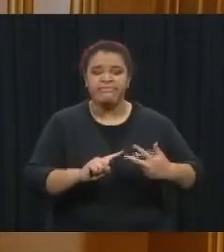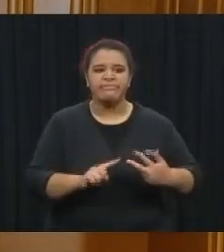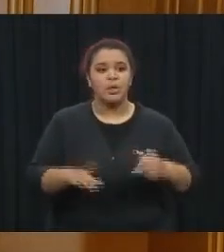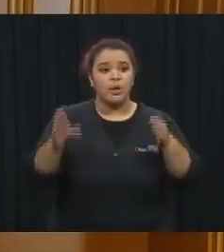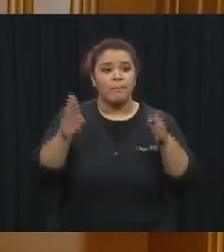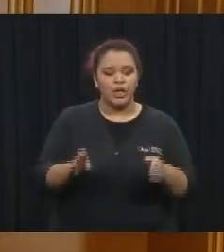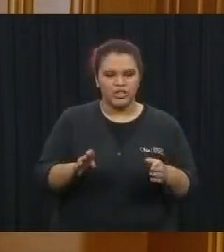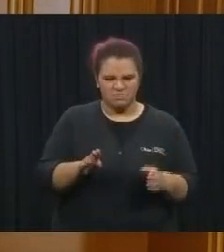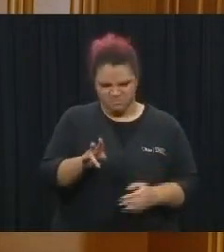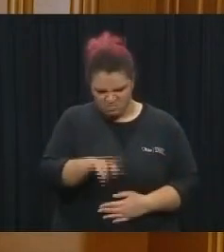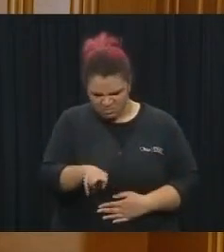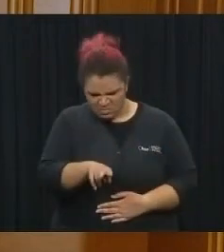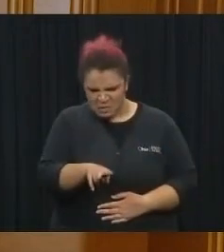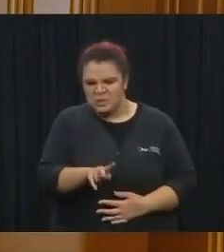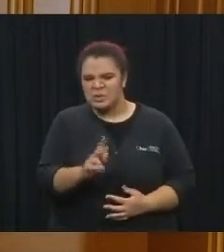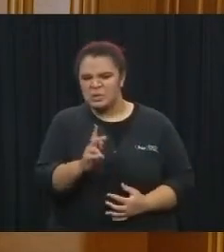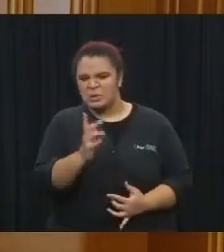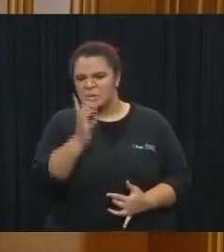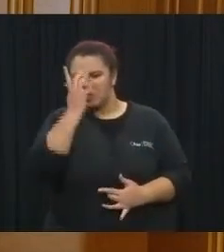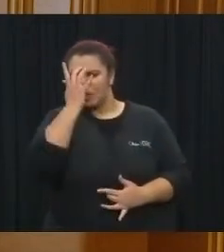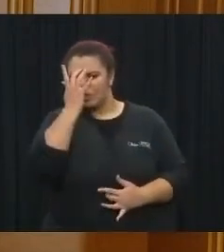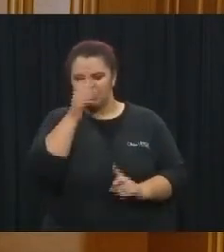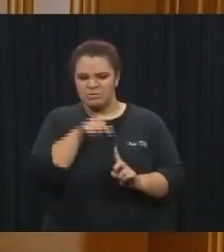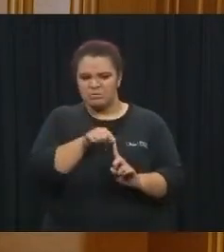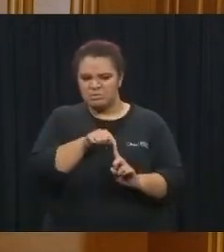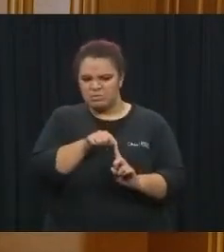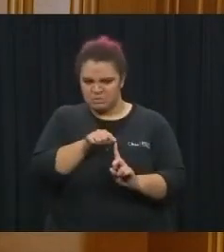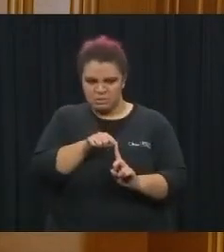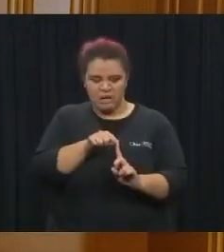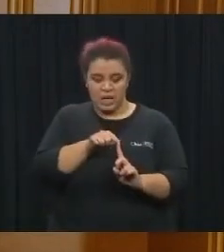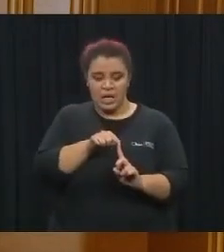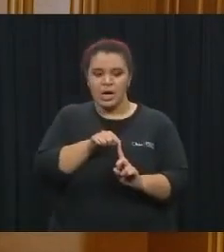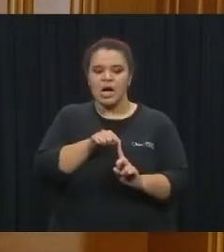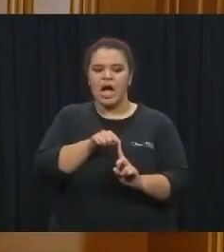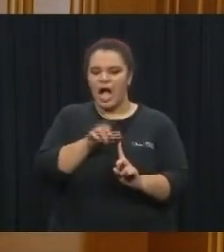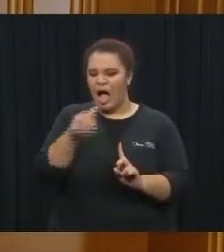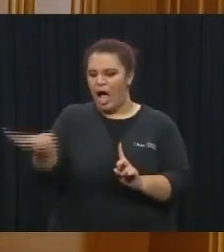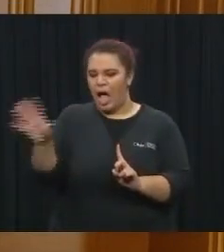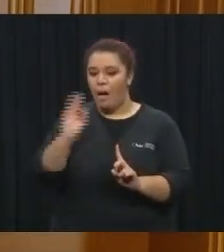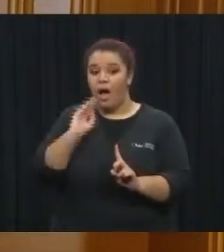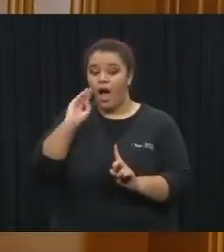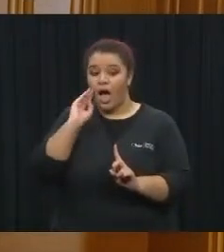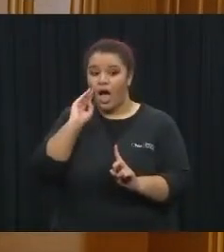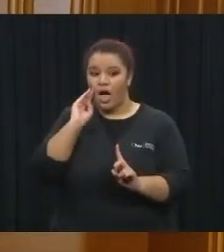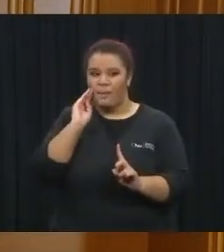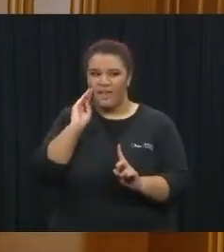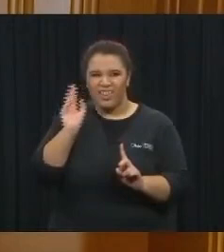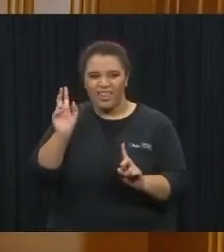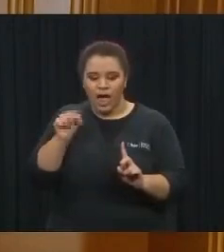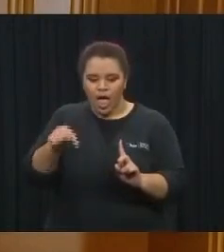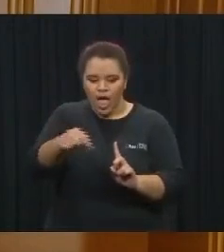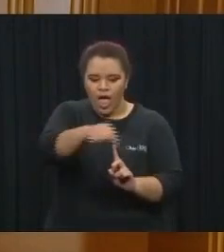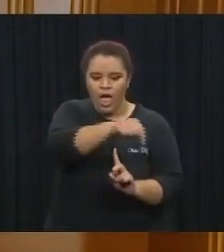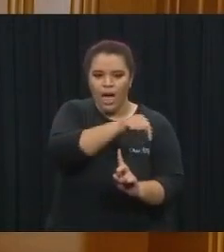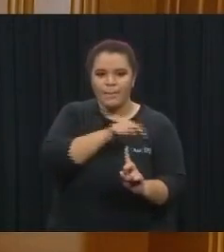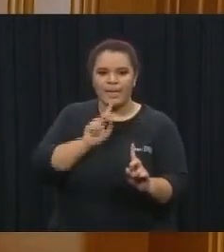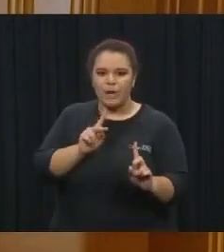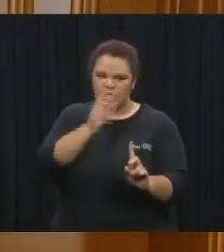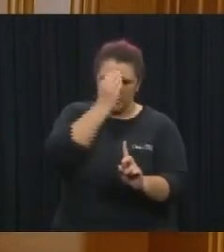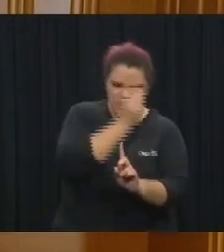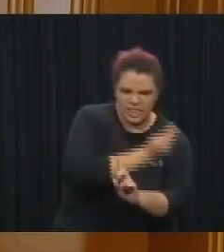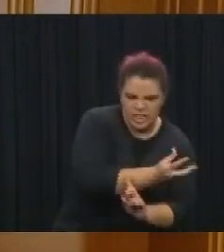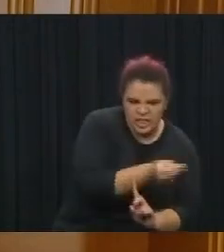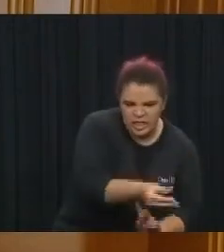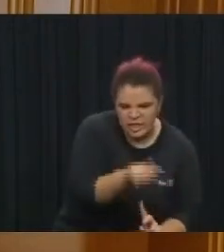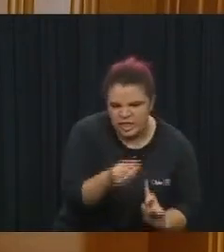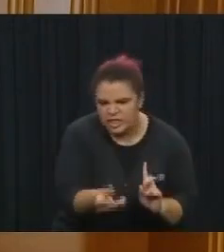illness, and people who have been working around that person need to know about that. All those things are absolutely essential. And